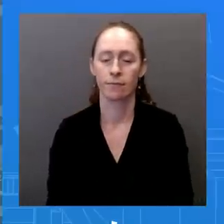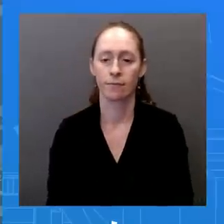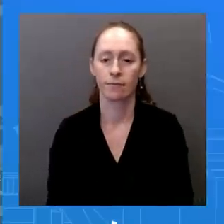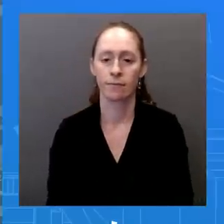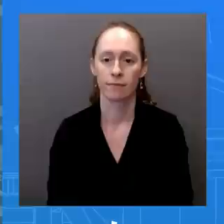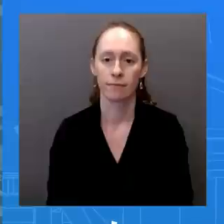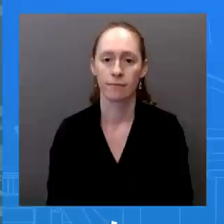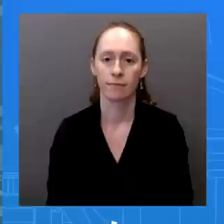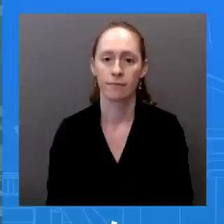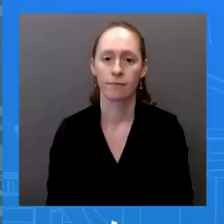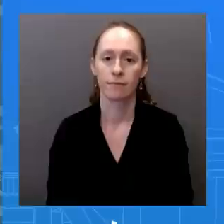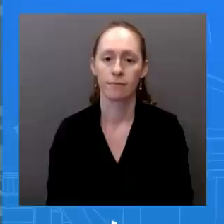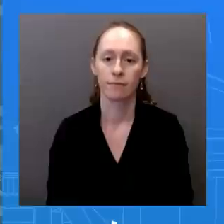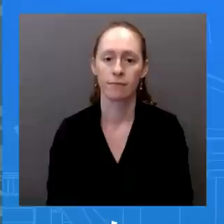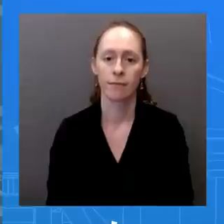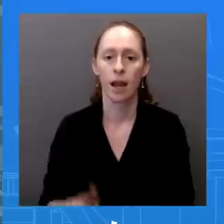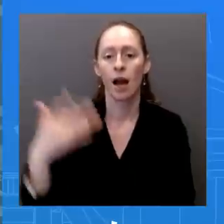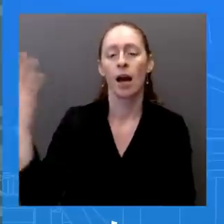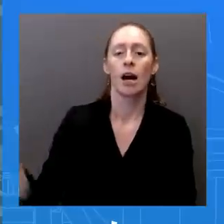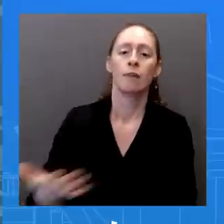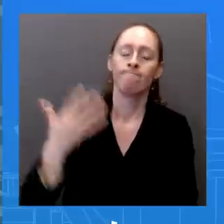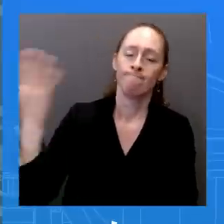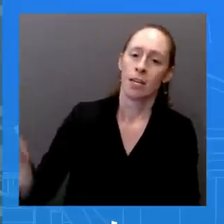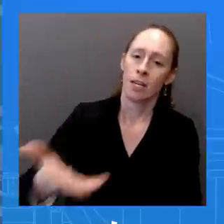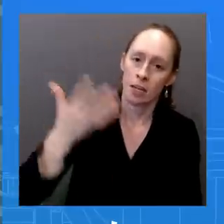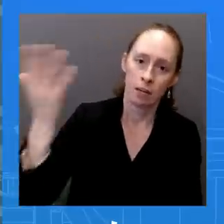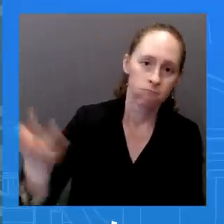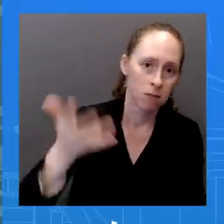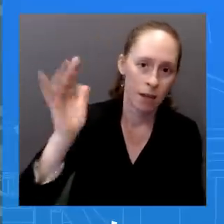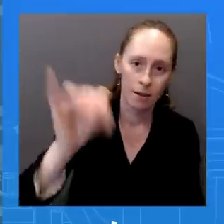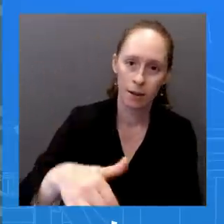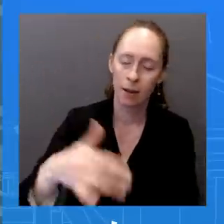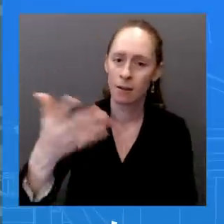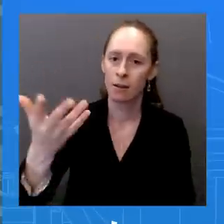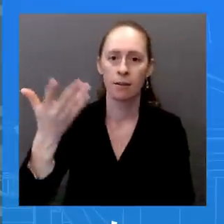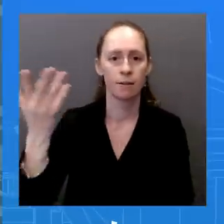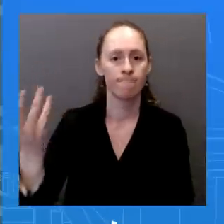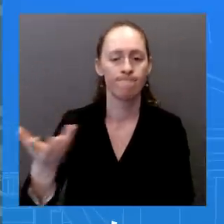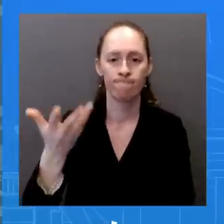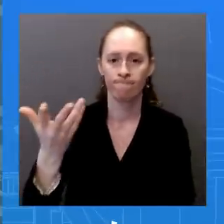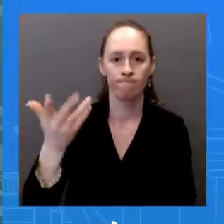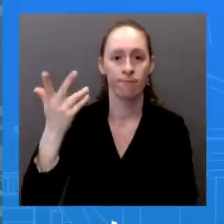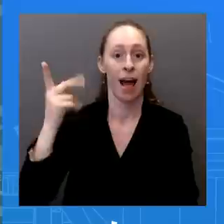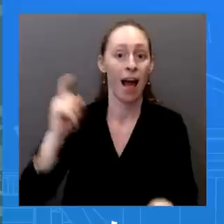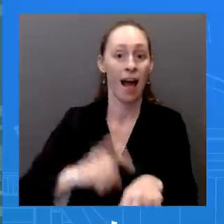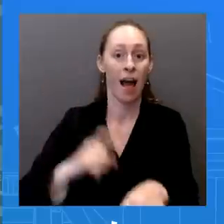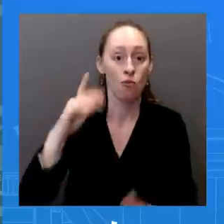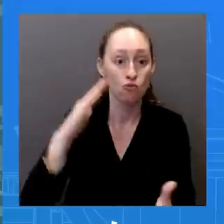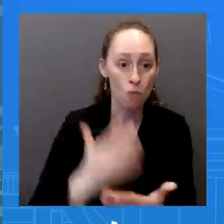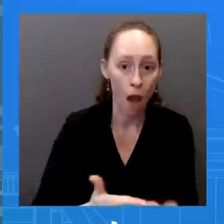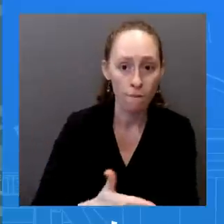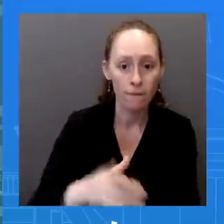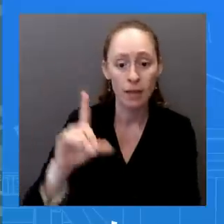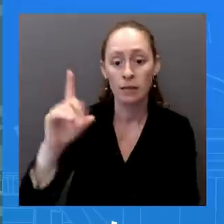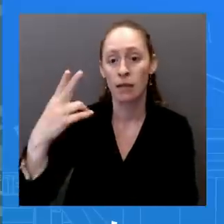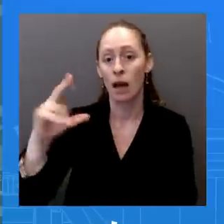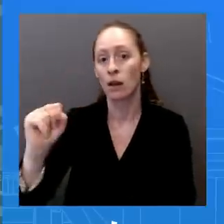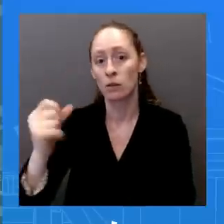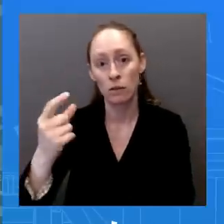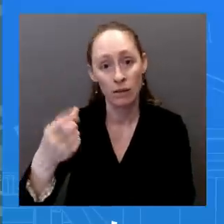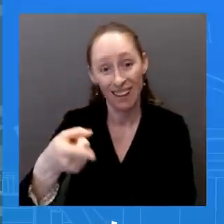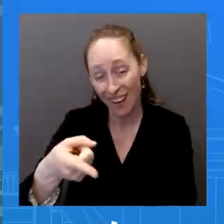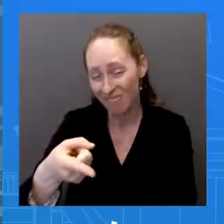in historically, than any other year. DHS continues to expel migrants as required by court order under CDC's Title